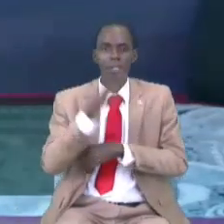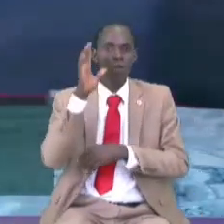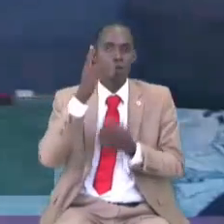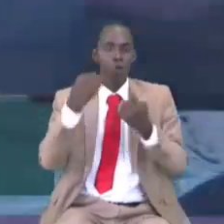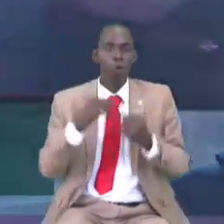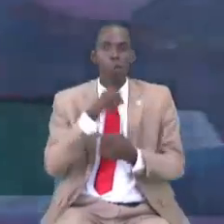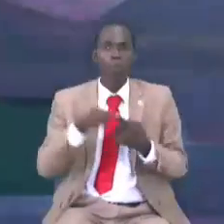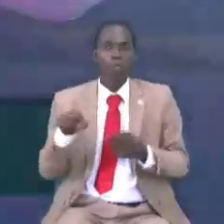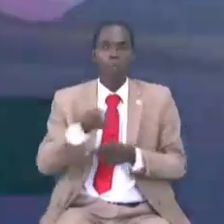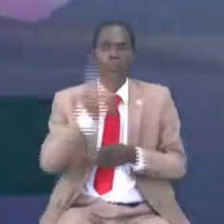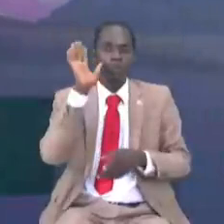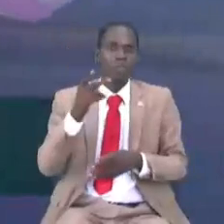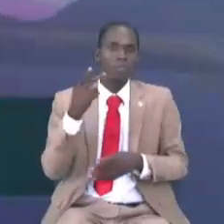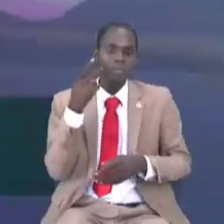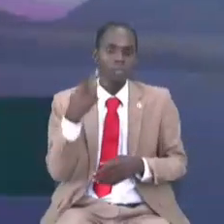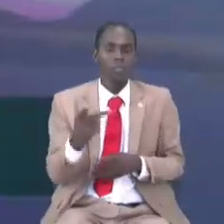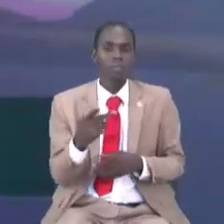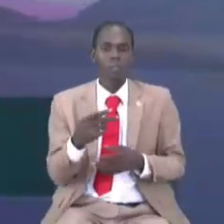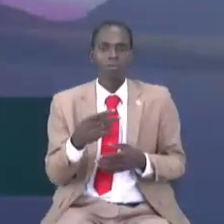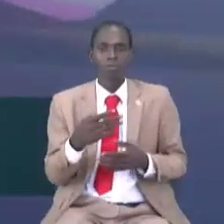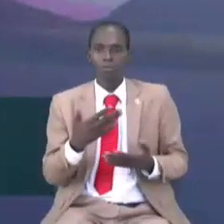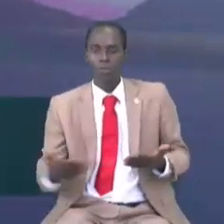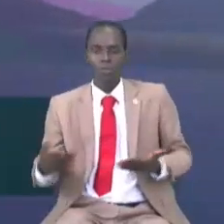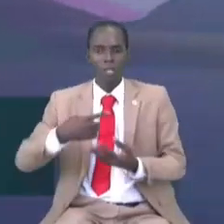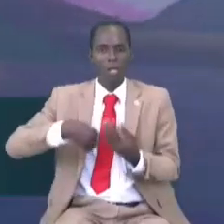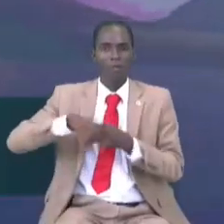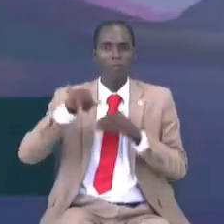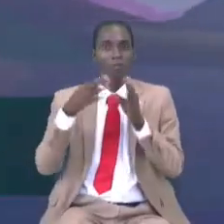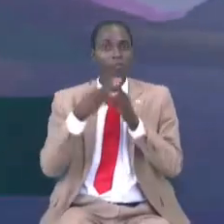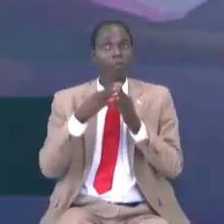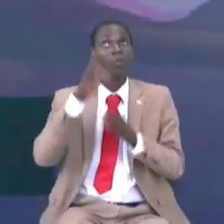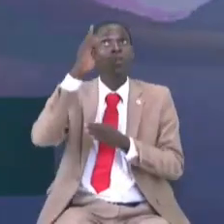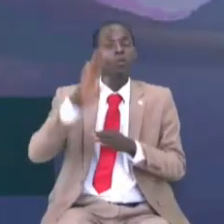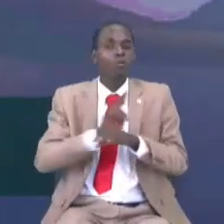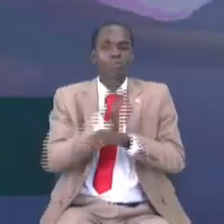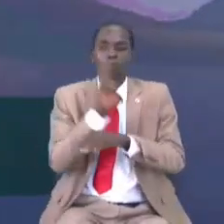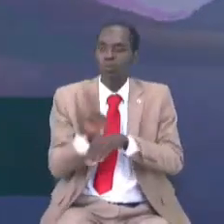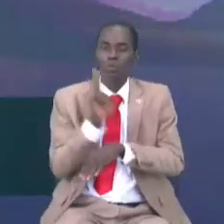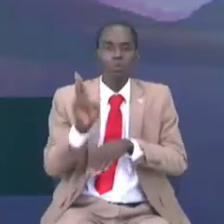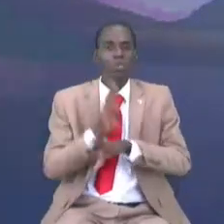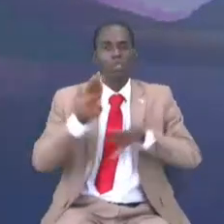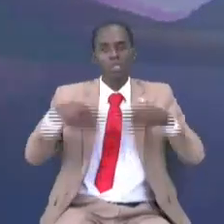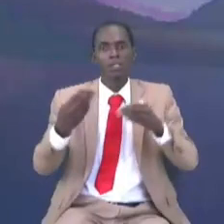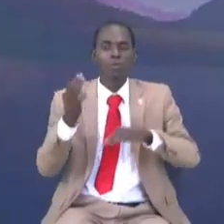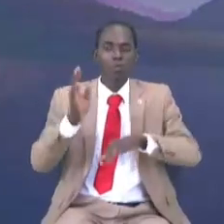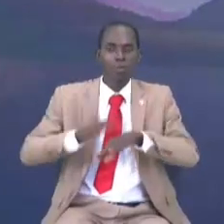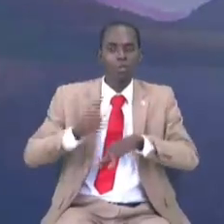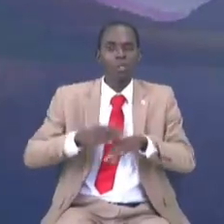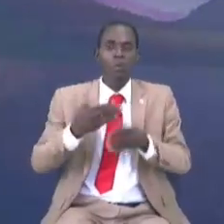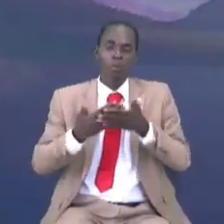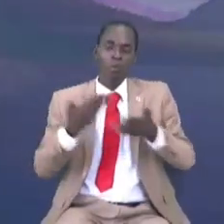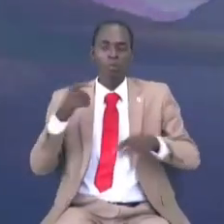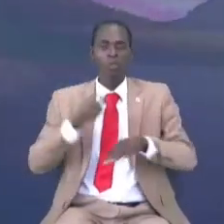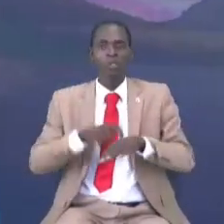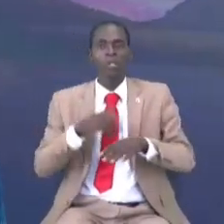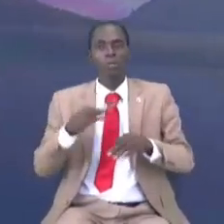warning ahead of time. And for Nineveh, 40-day period, 40-day probation before the revealed